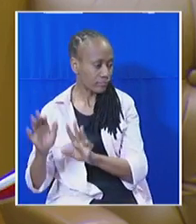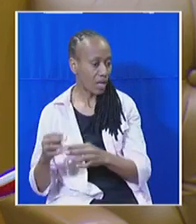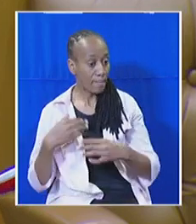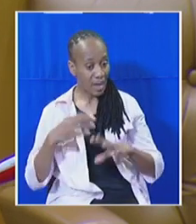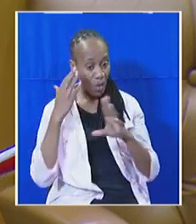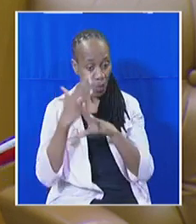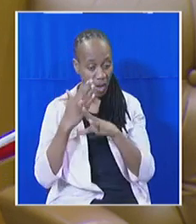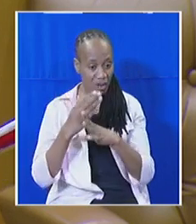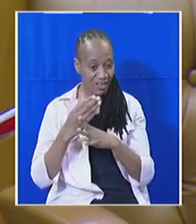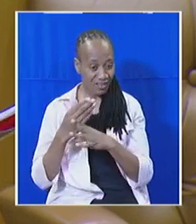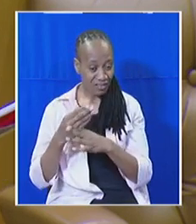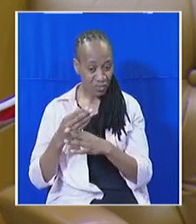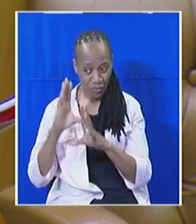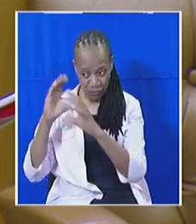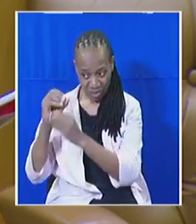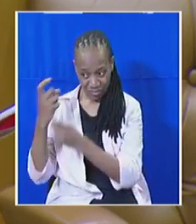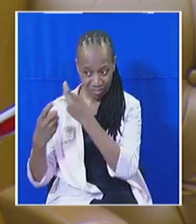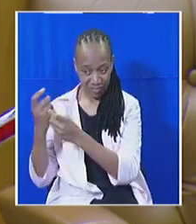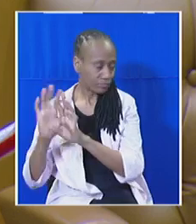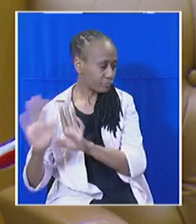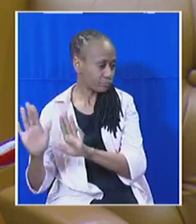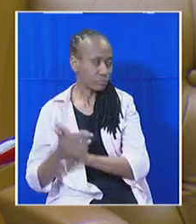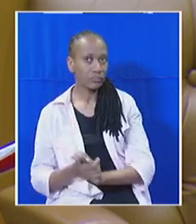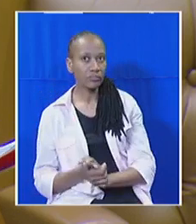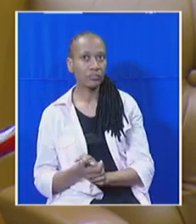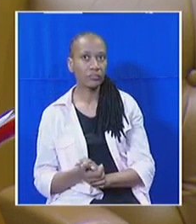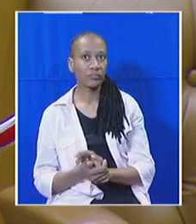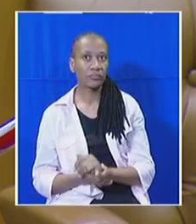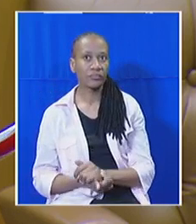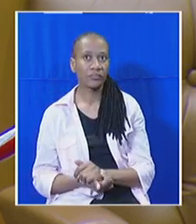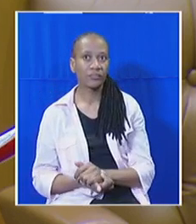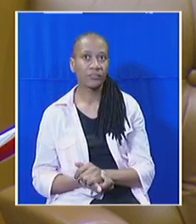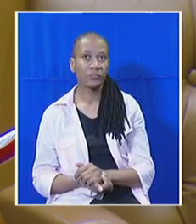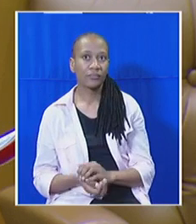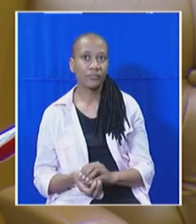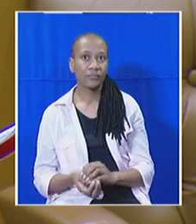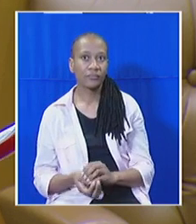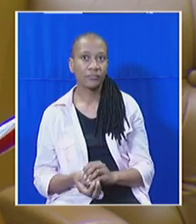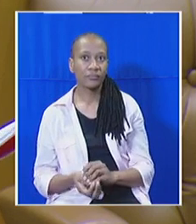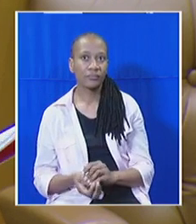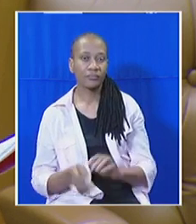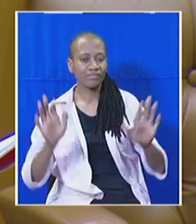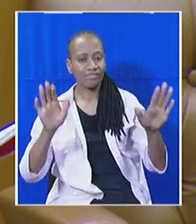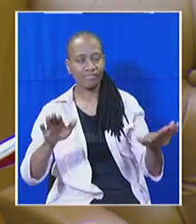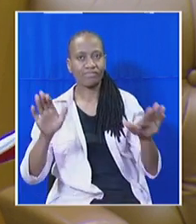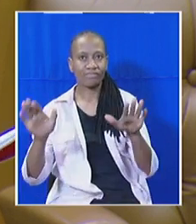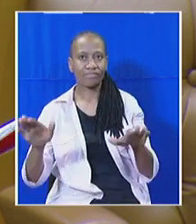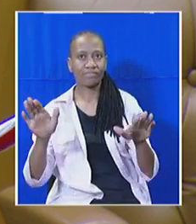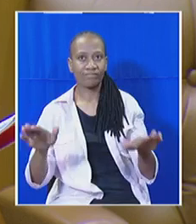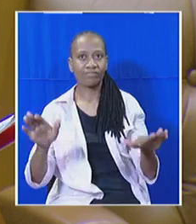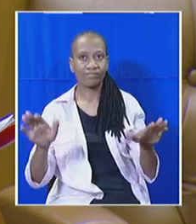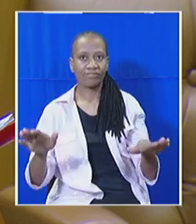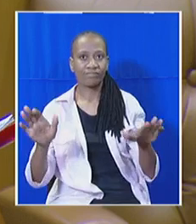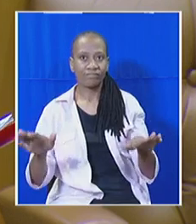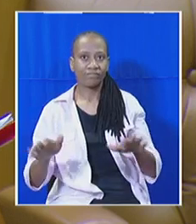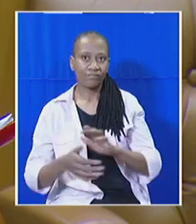howling. The reply is as follows, Chairperson. Order, honorable